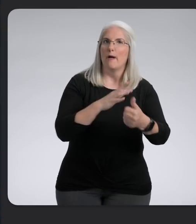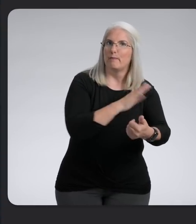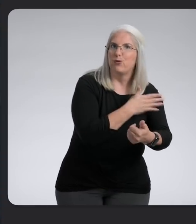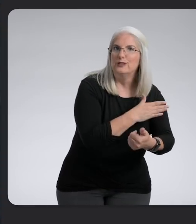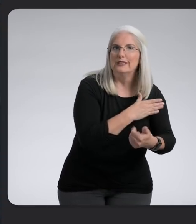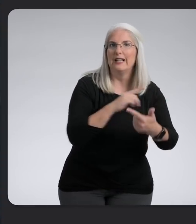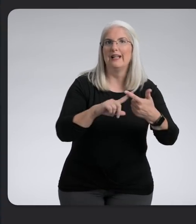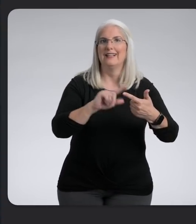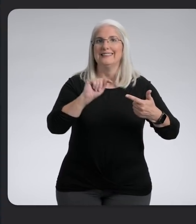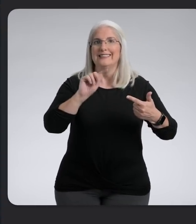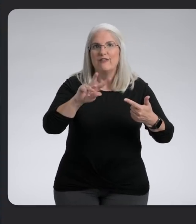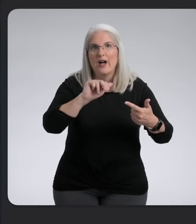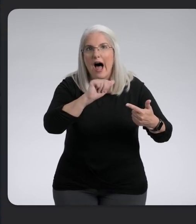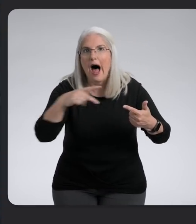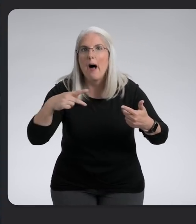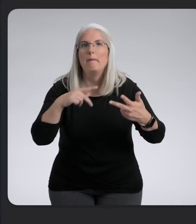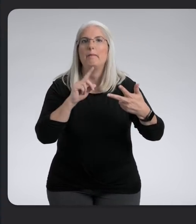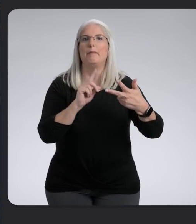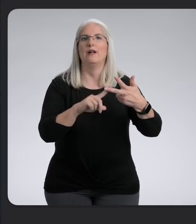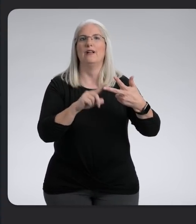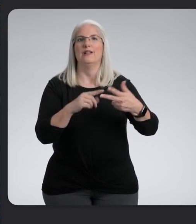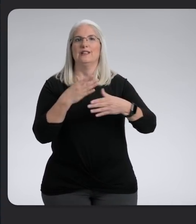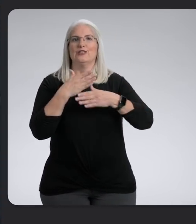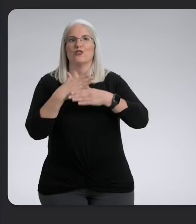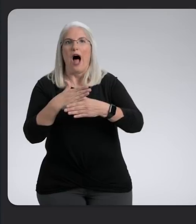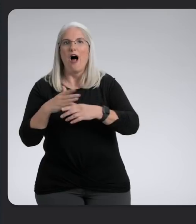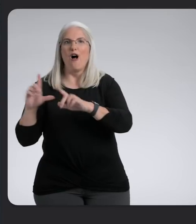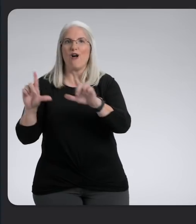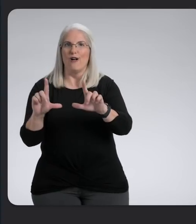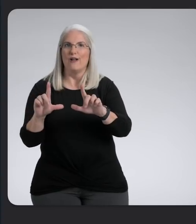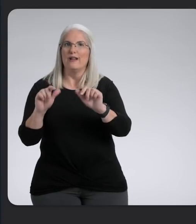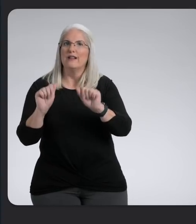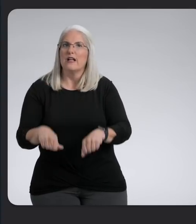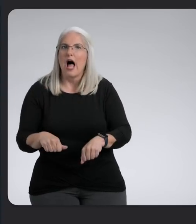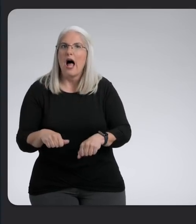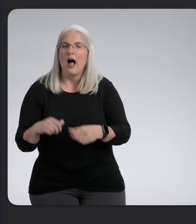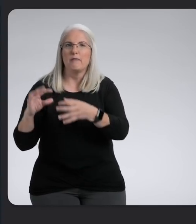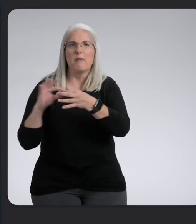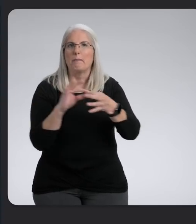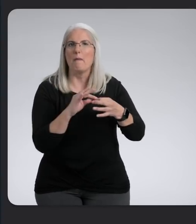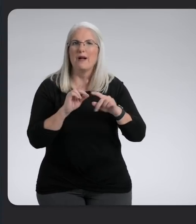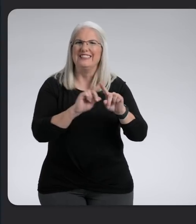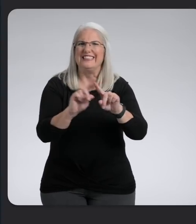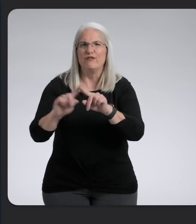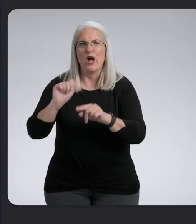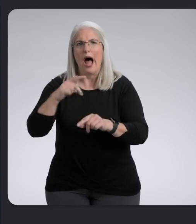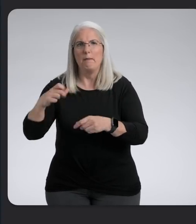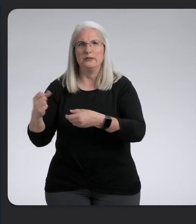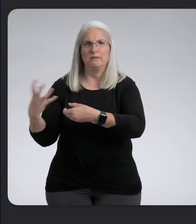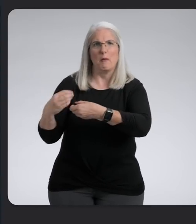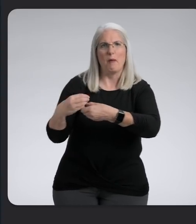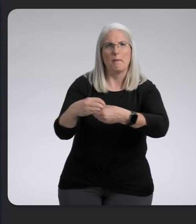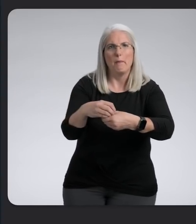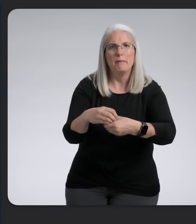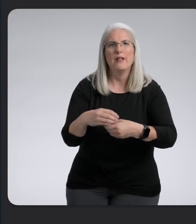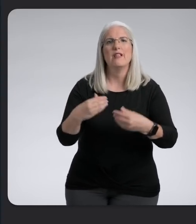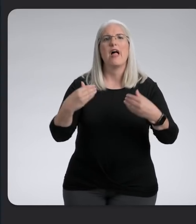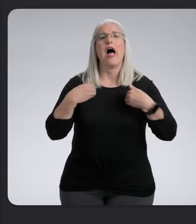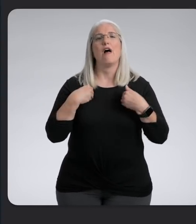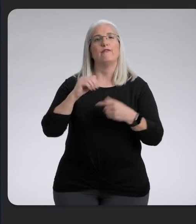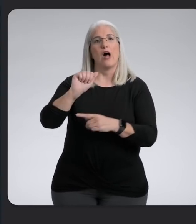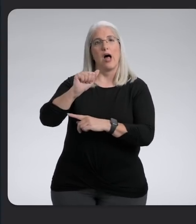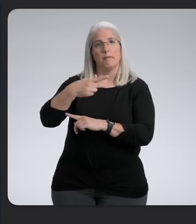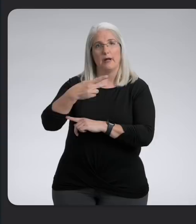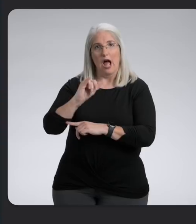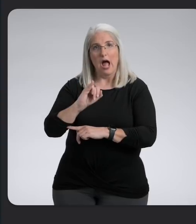is designed to work with your other favorite apps and streaming services. With an API built for easy adoption, developers can bring their